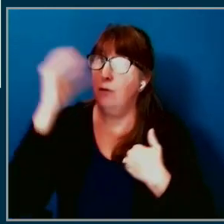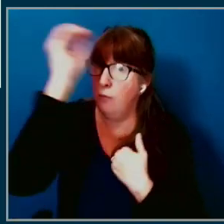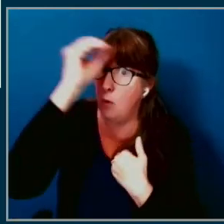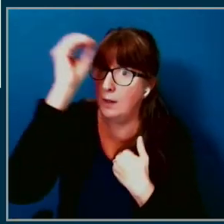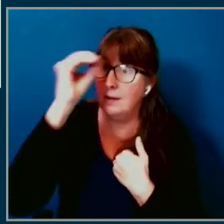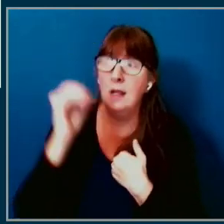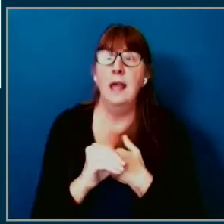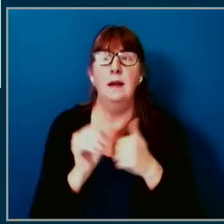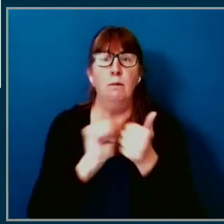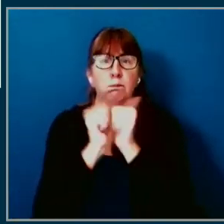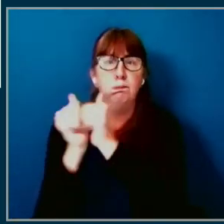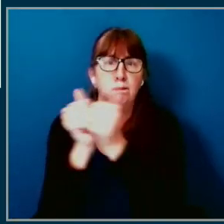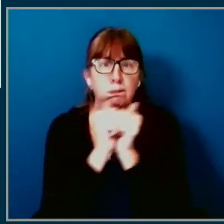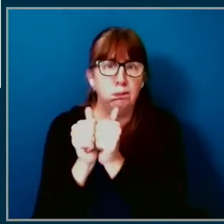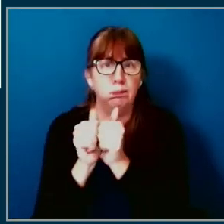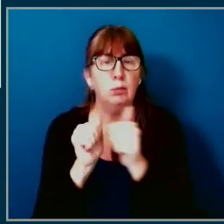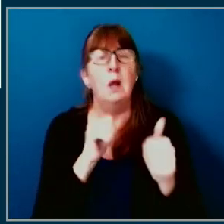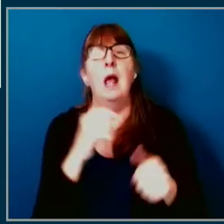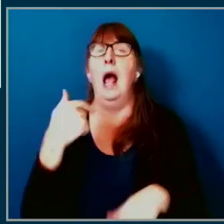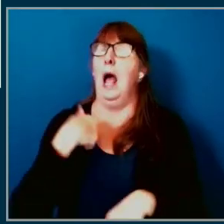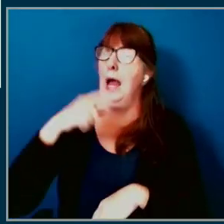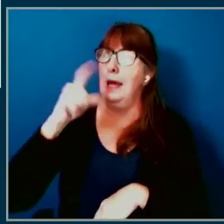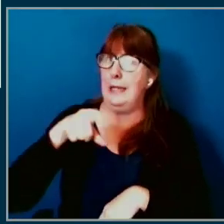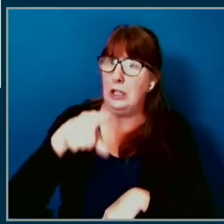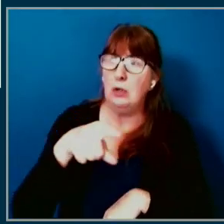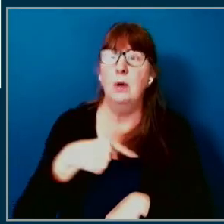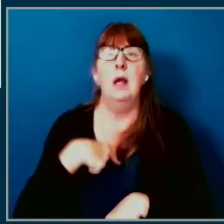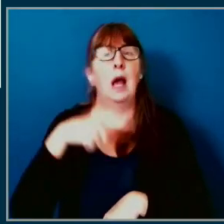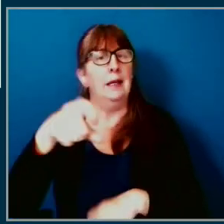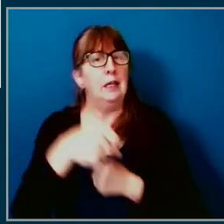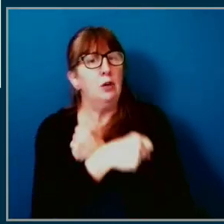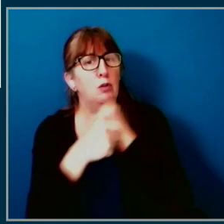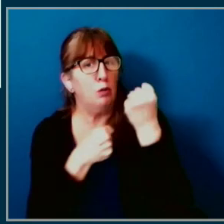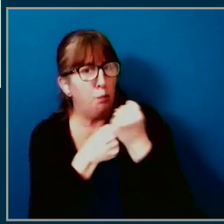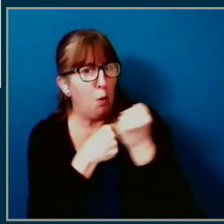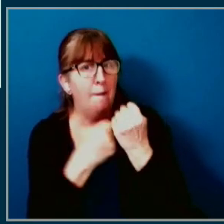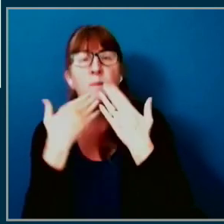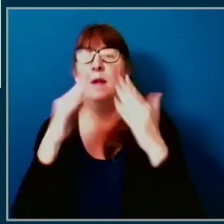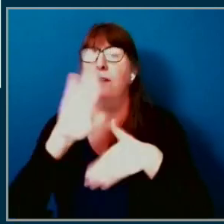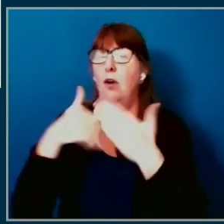contested race. I need you. I would love to have your support. Thank you for all you